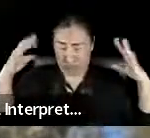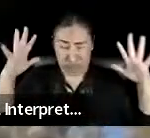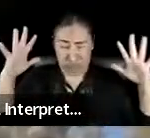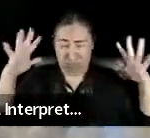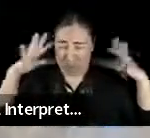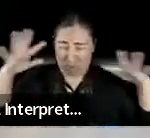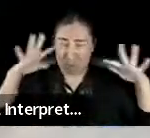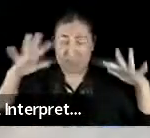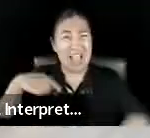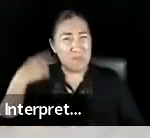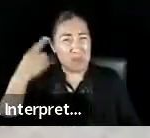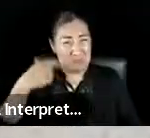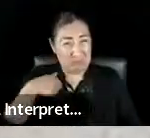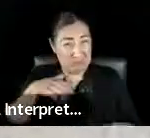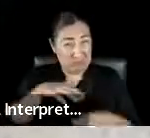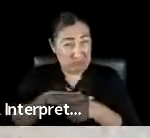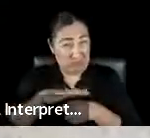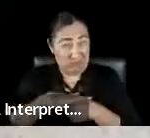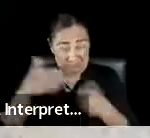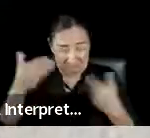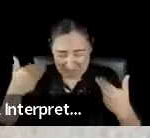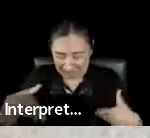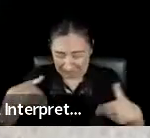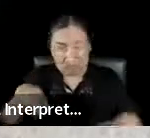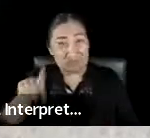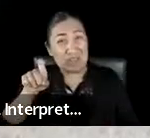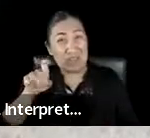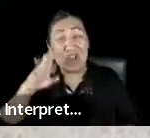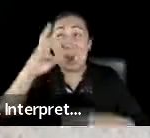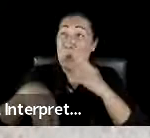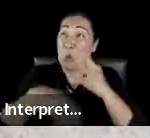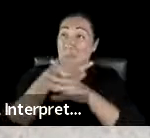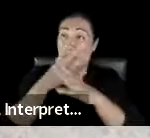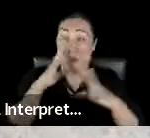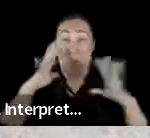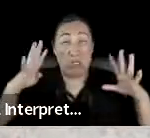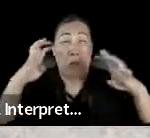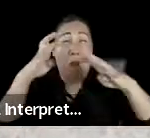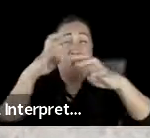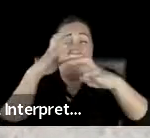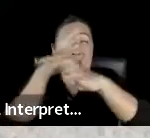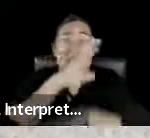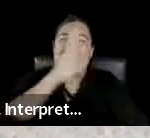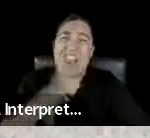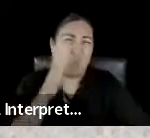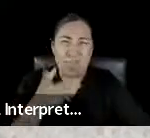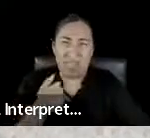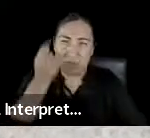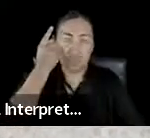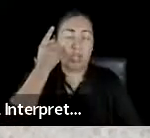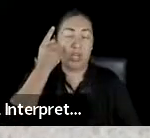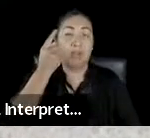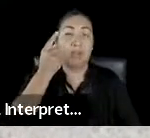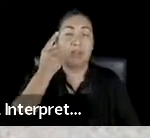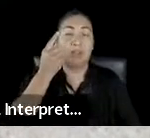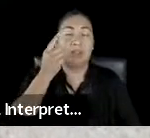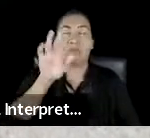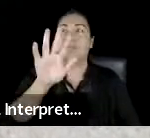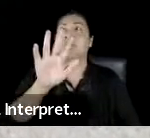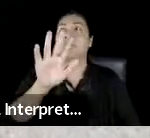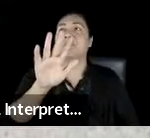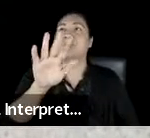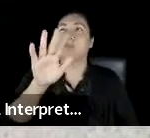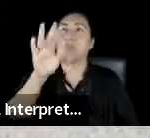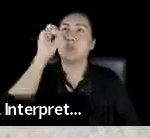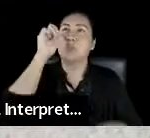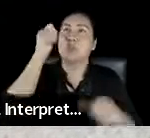enough. The world is so complicated, I'll never understand it. But then I remember there's something